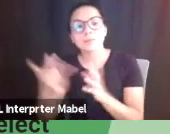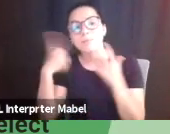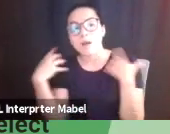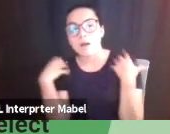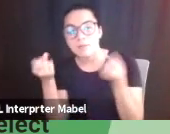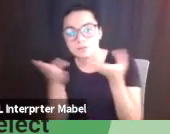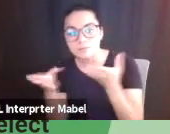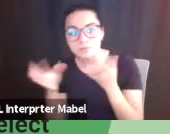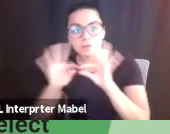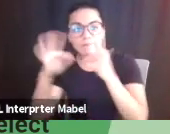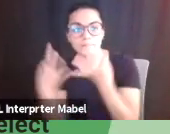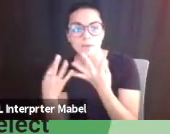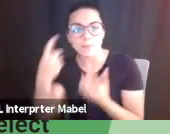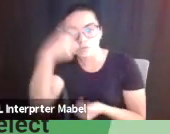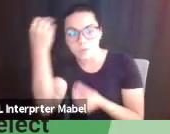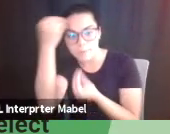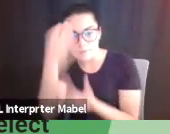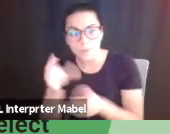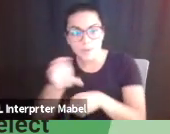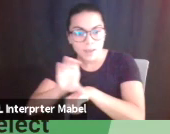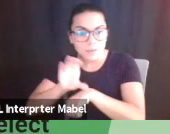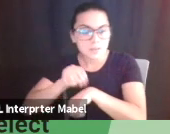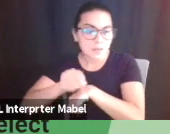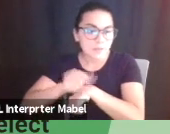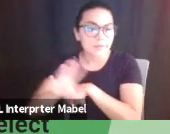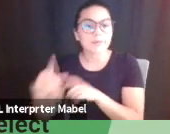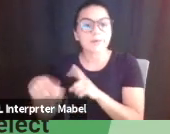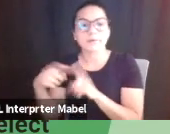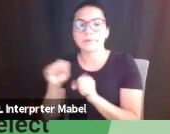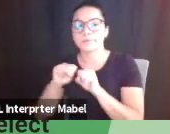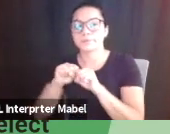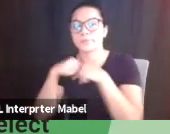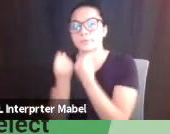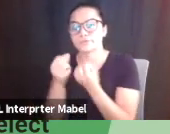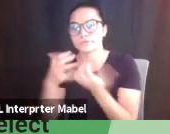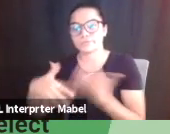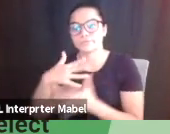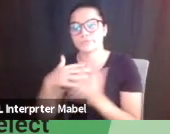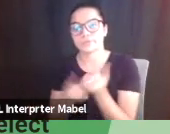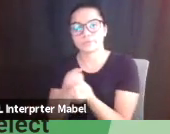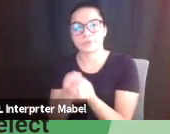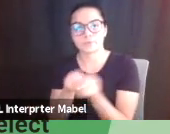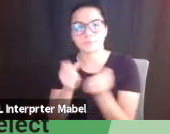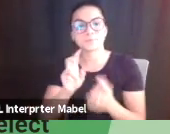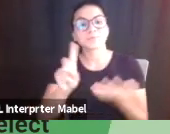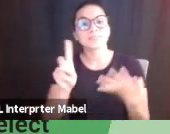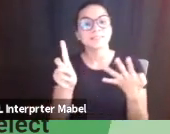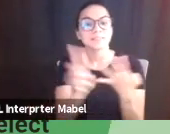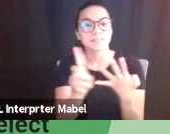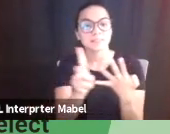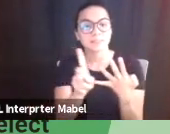social supports. D, greater accountability and stronger penalties for